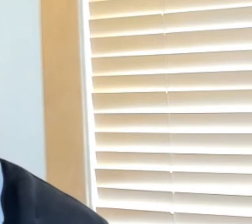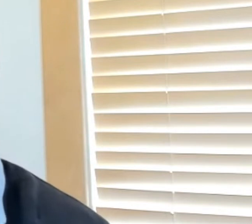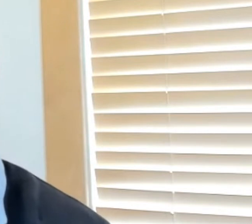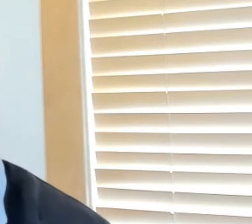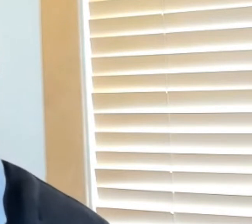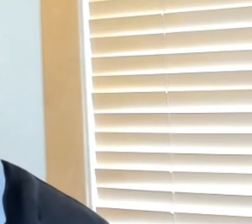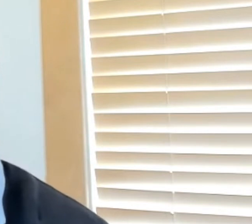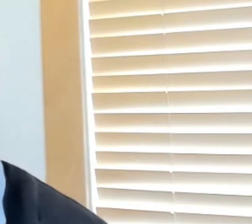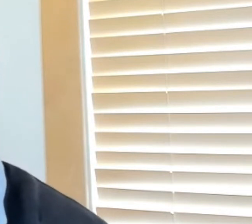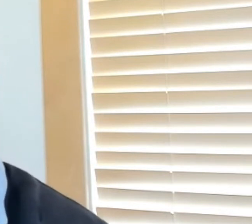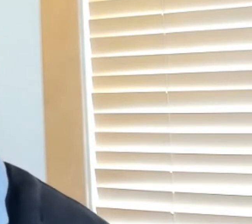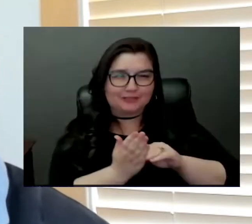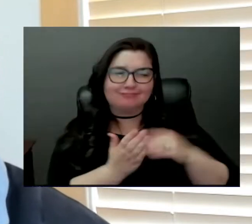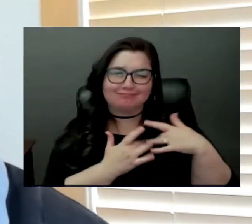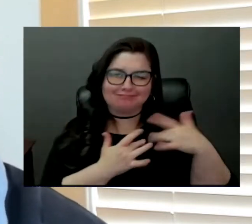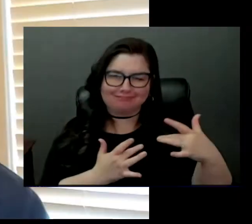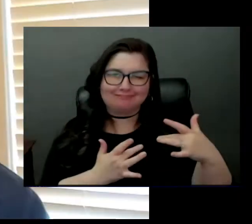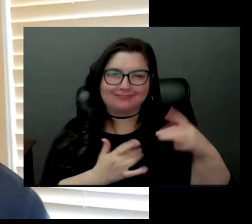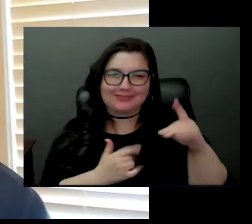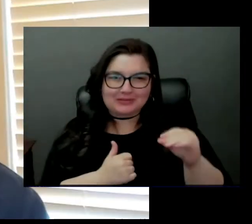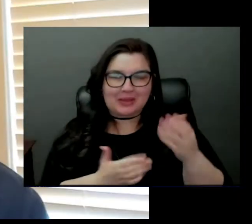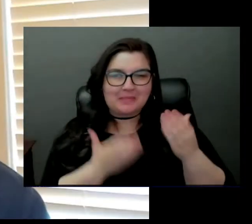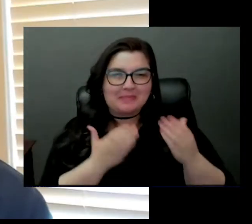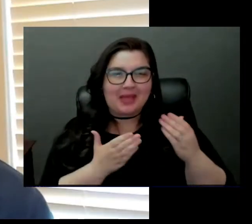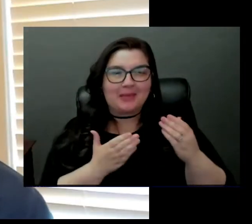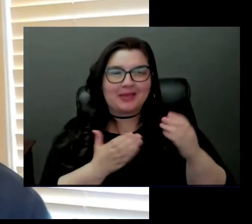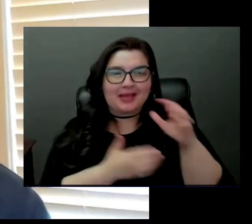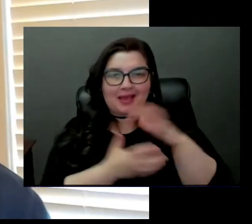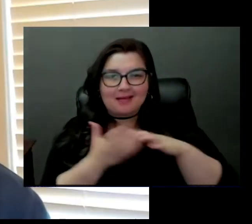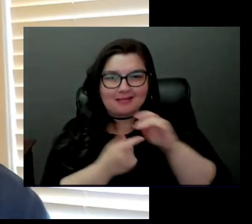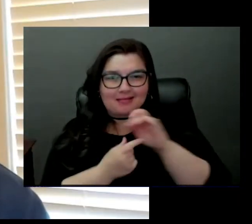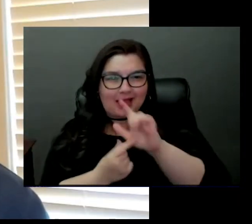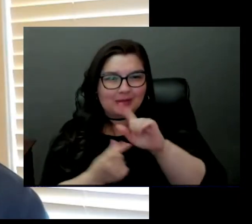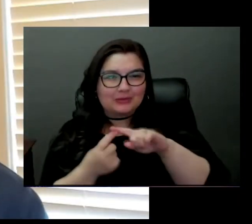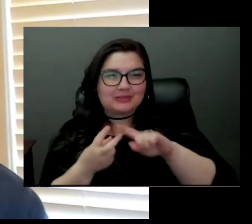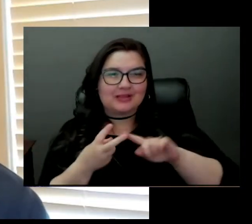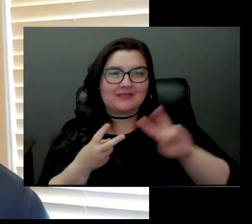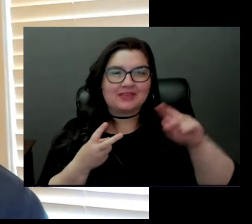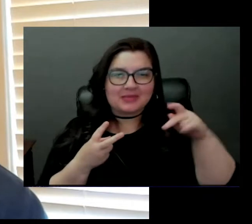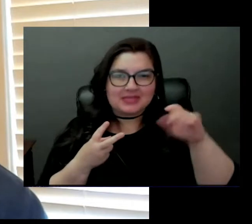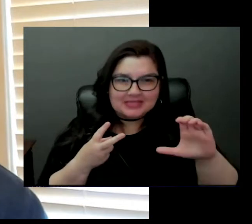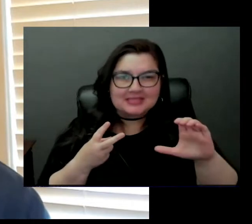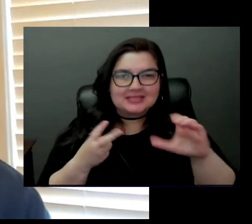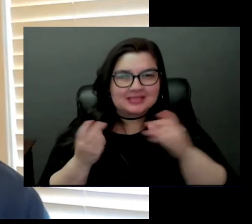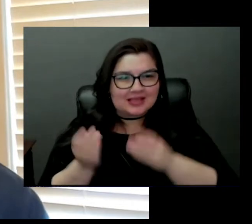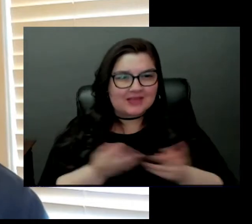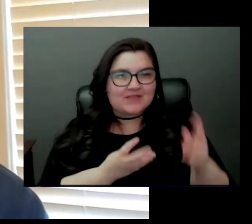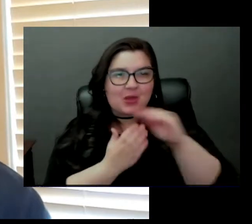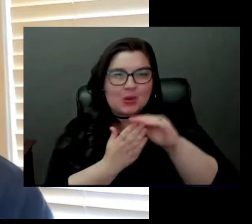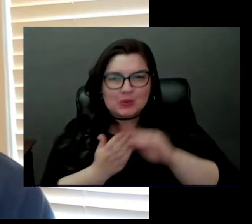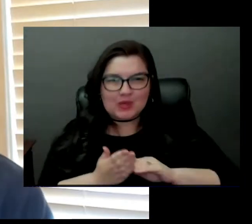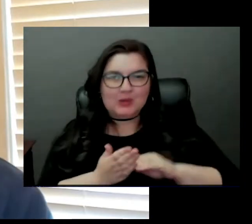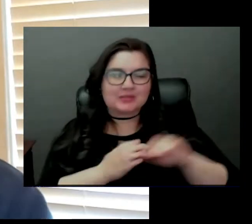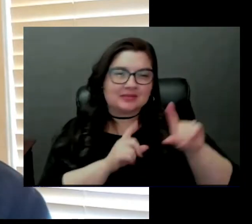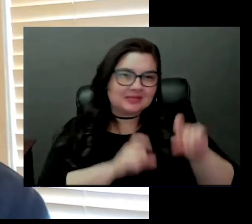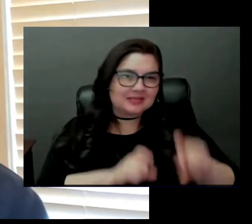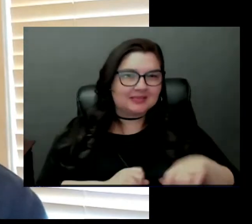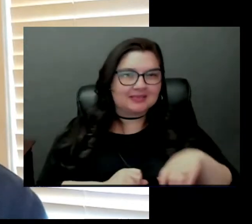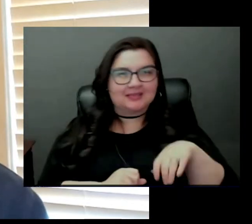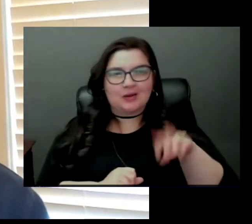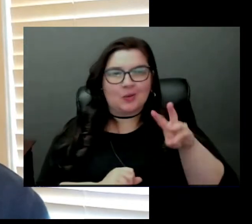do, you might have CloudTrail logs, VPC flow logs, DNS query logs, ELB logs, WAF